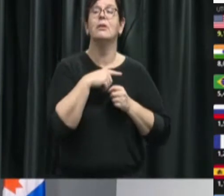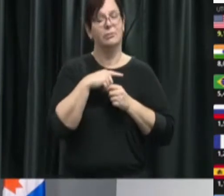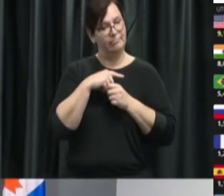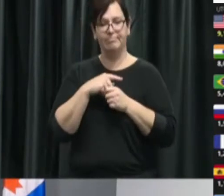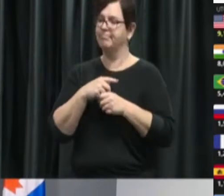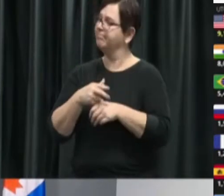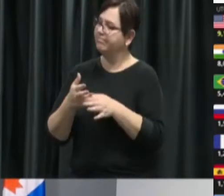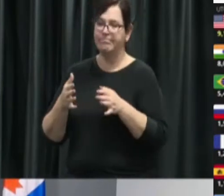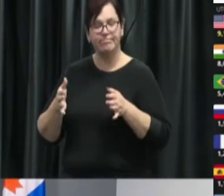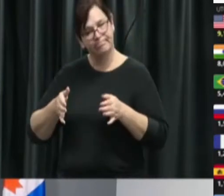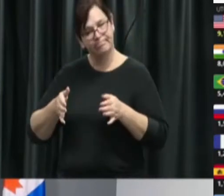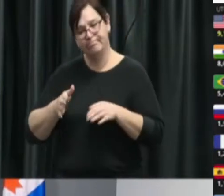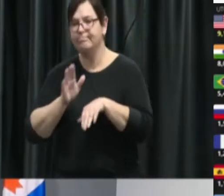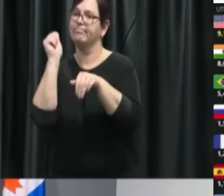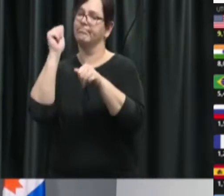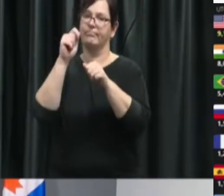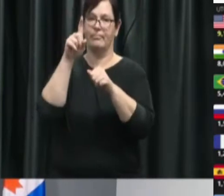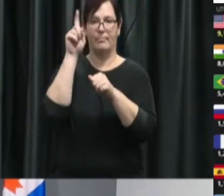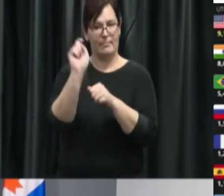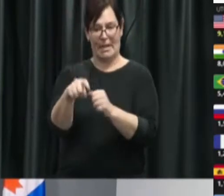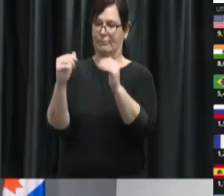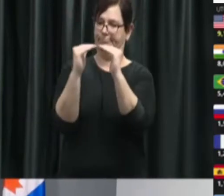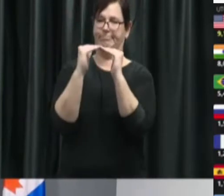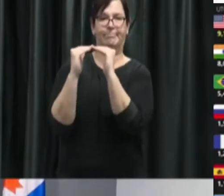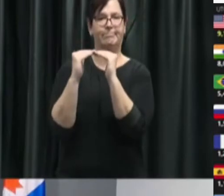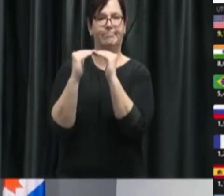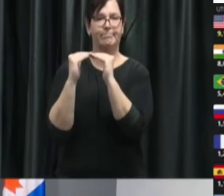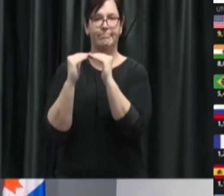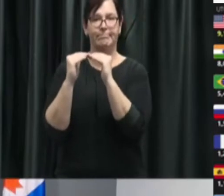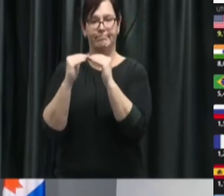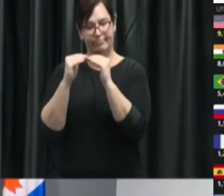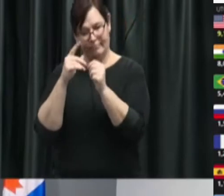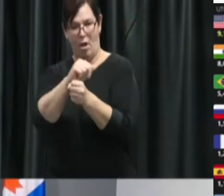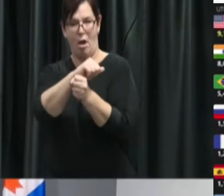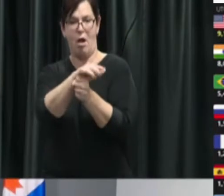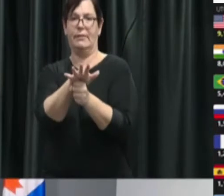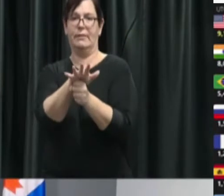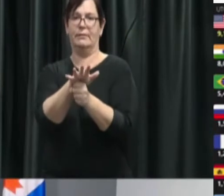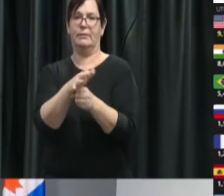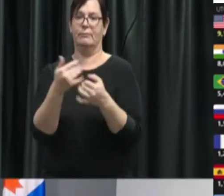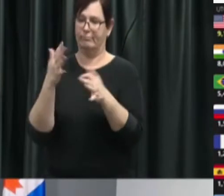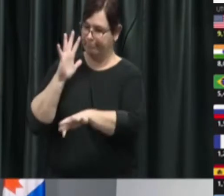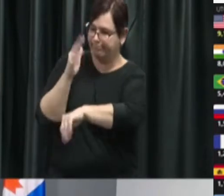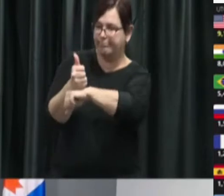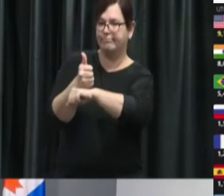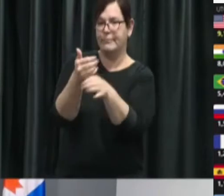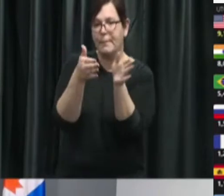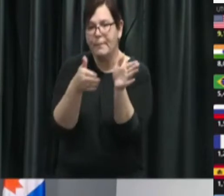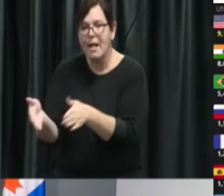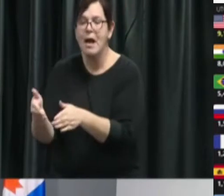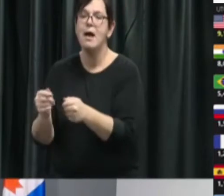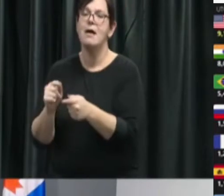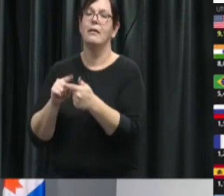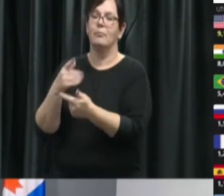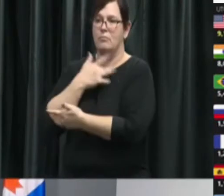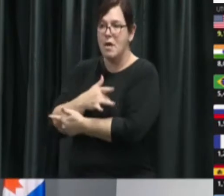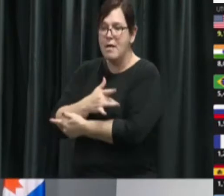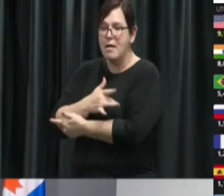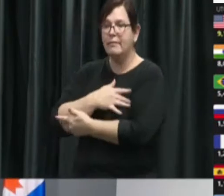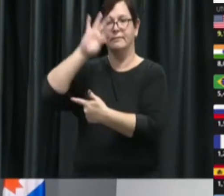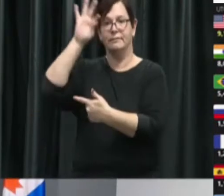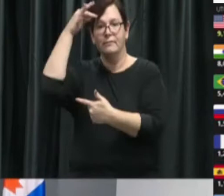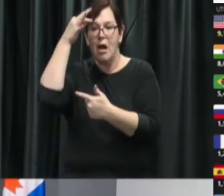the city and as well by the provincial and federal governments to eliminate the unequal impact of the pandemic